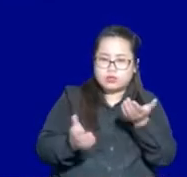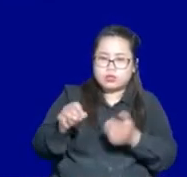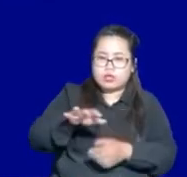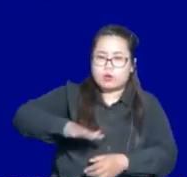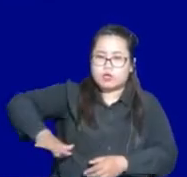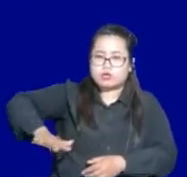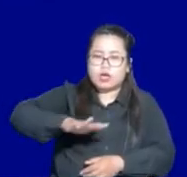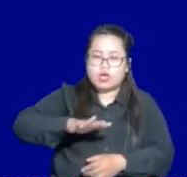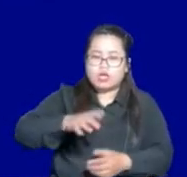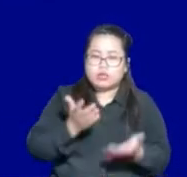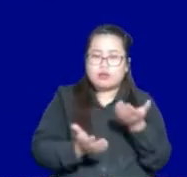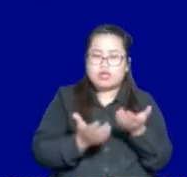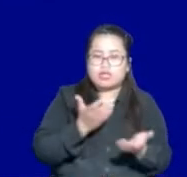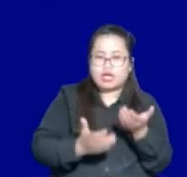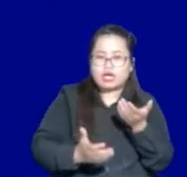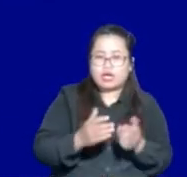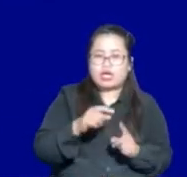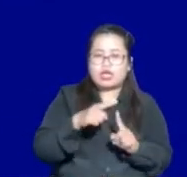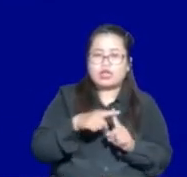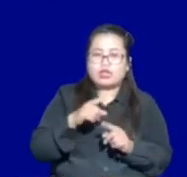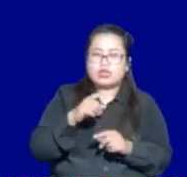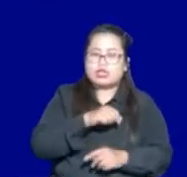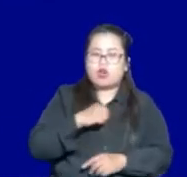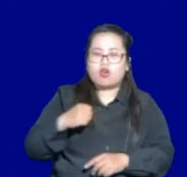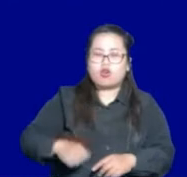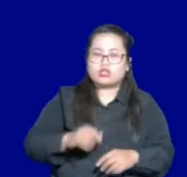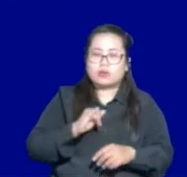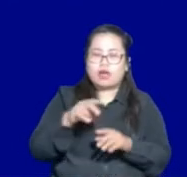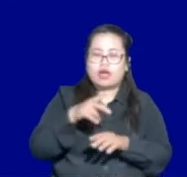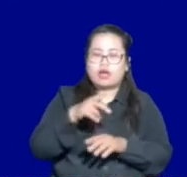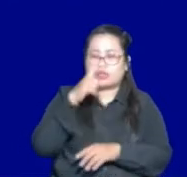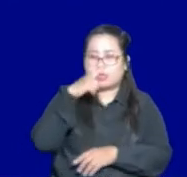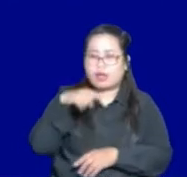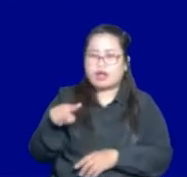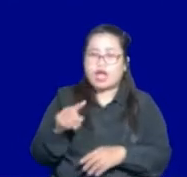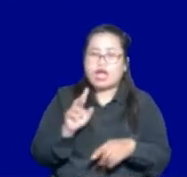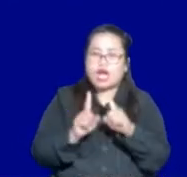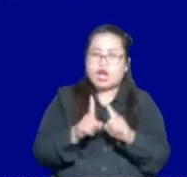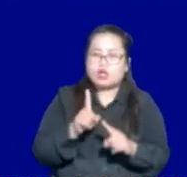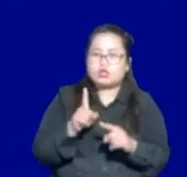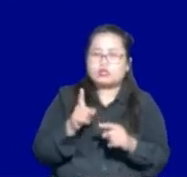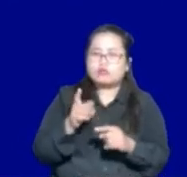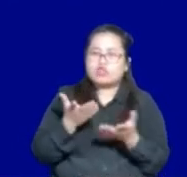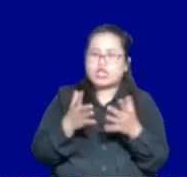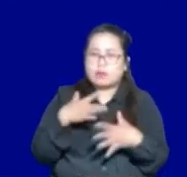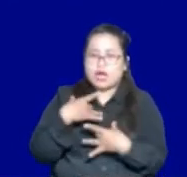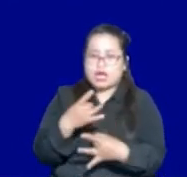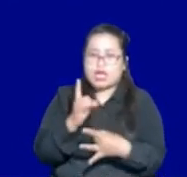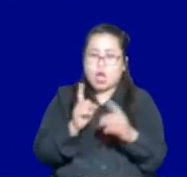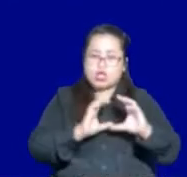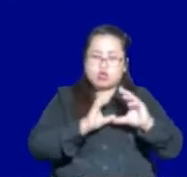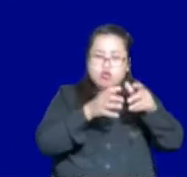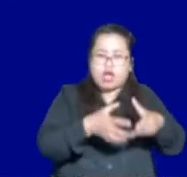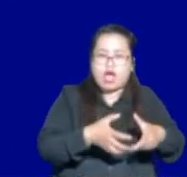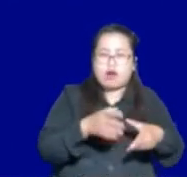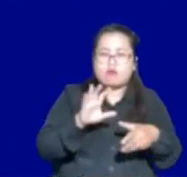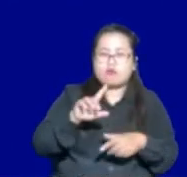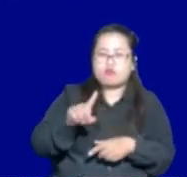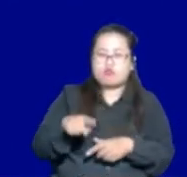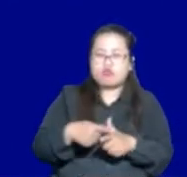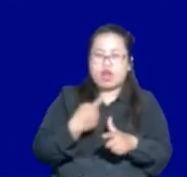And interestingly, while in the world, since 1996, there's been a general decline in the